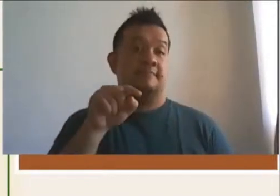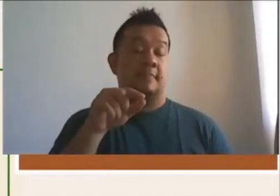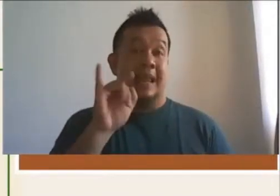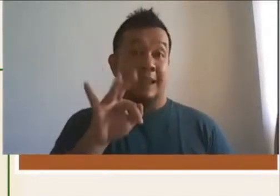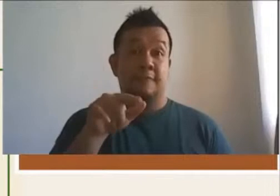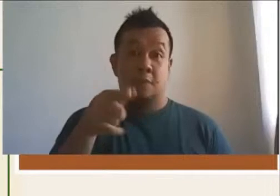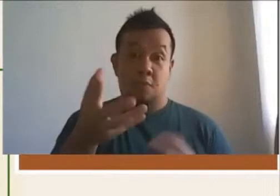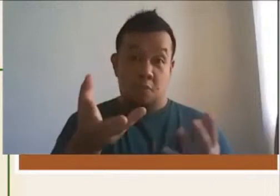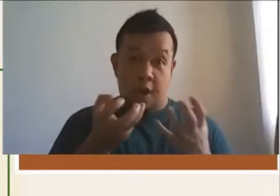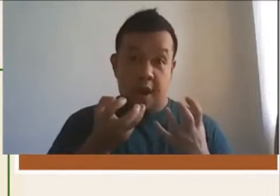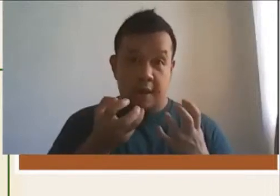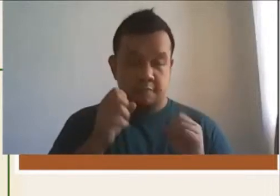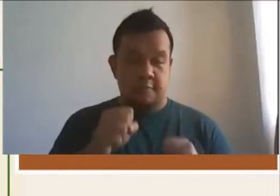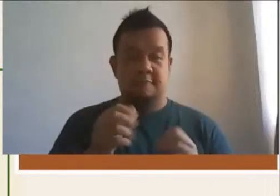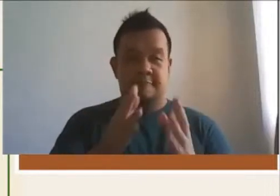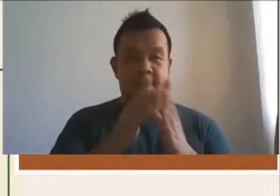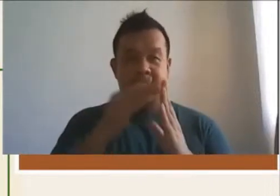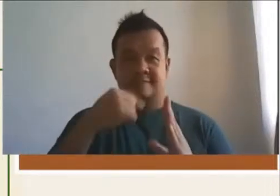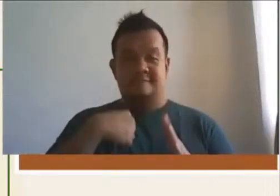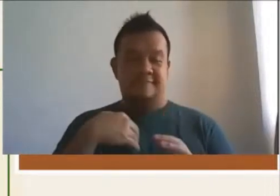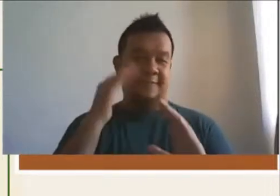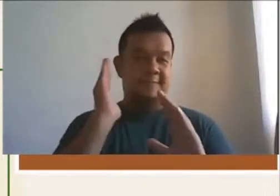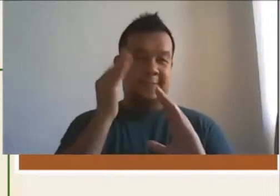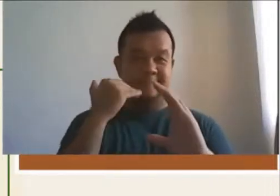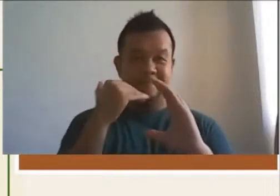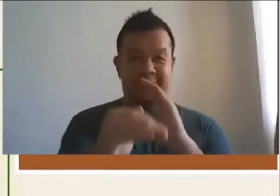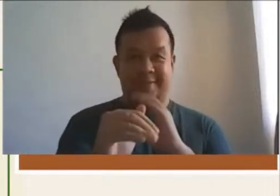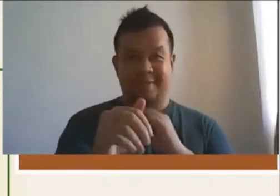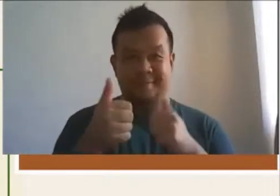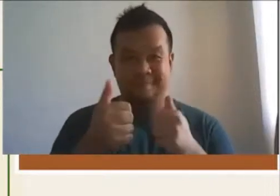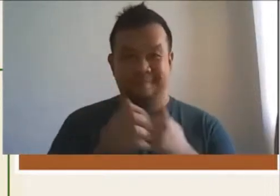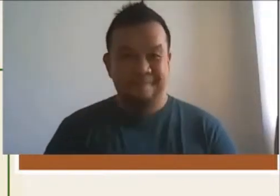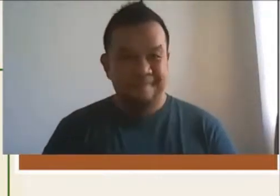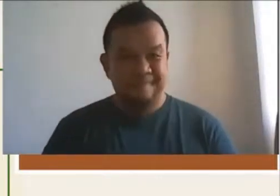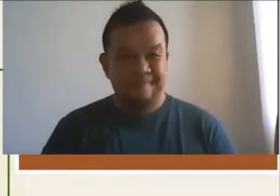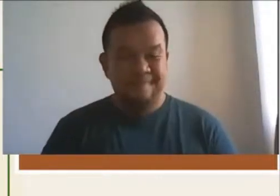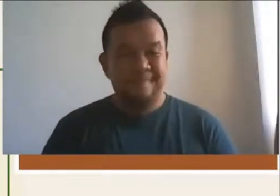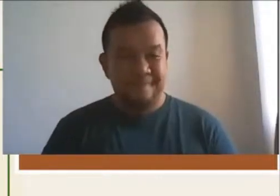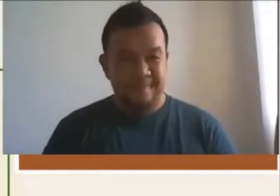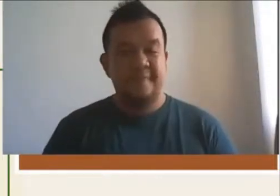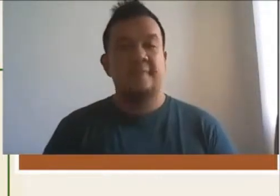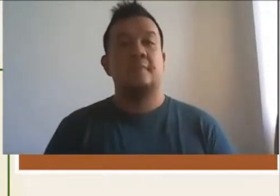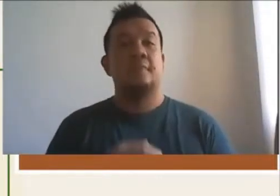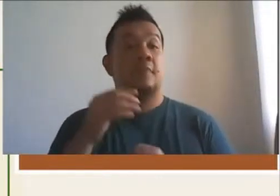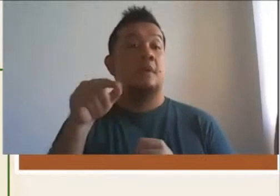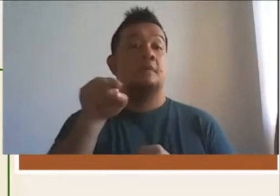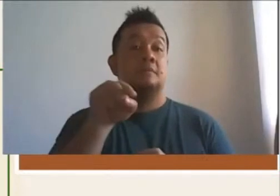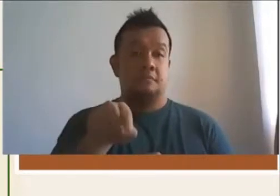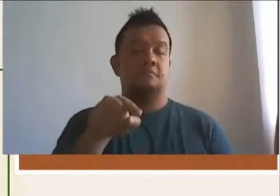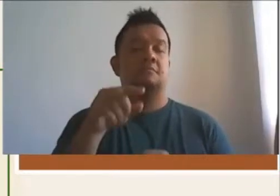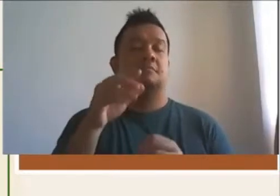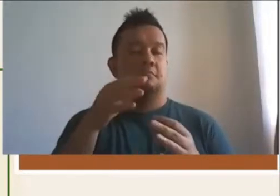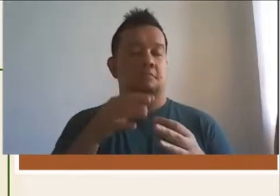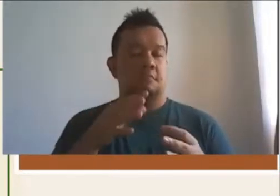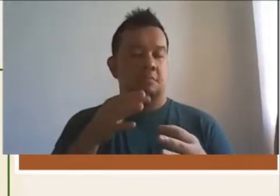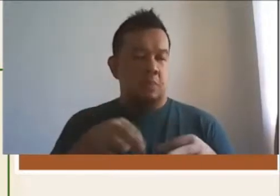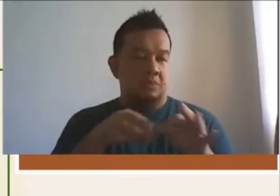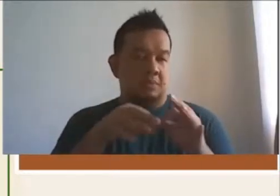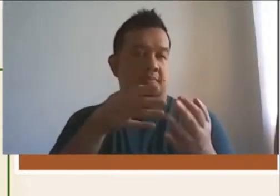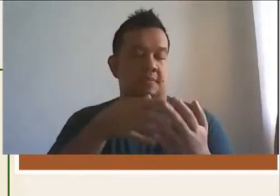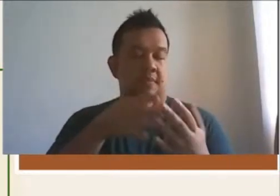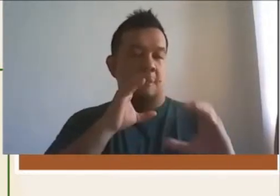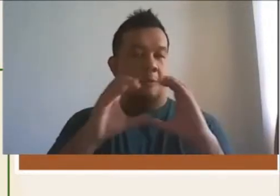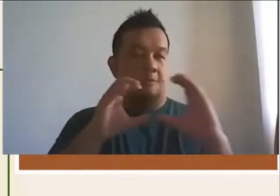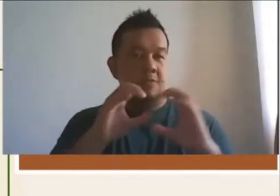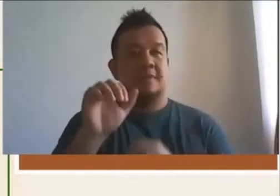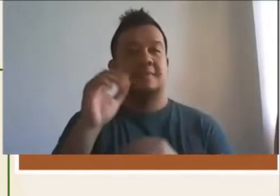send you more materials about this one. It's very important to learn the basic alphabet kasi if you have clients